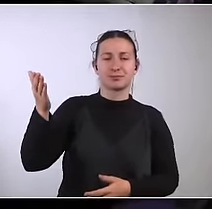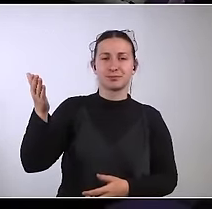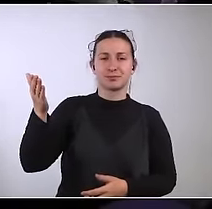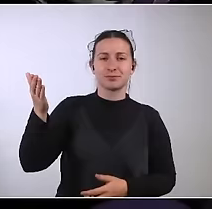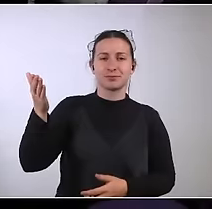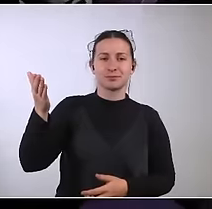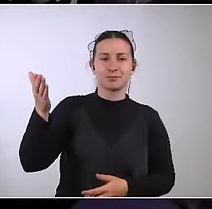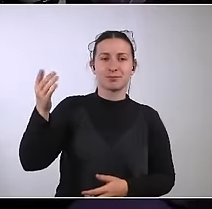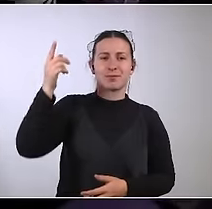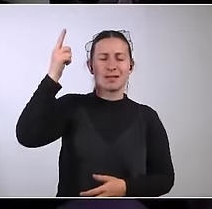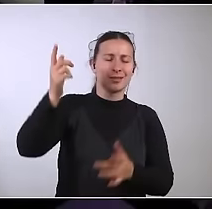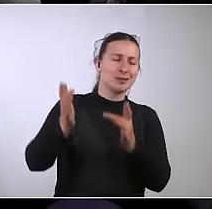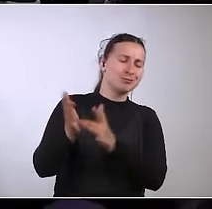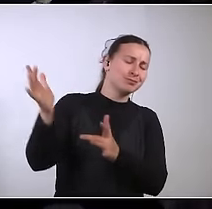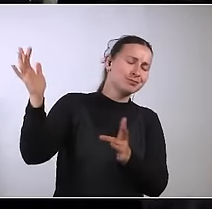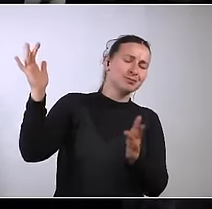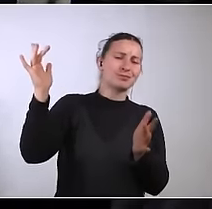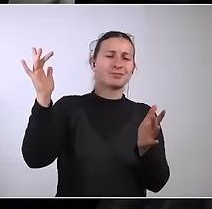He's Yahweh.